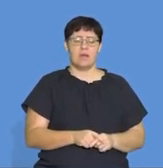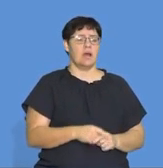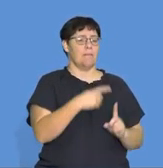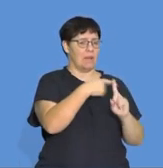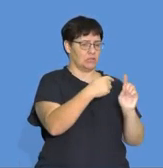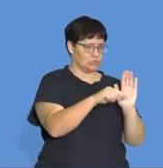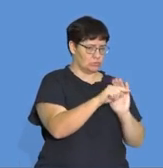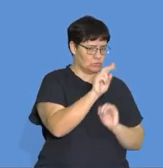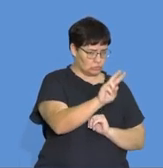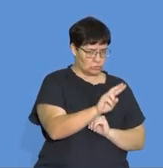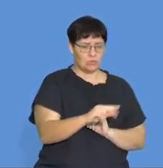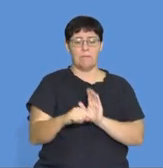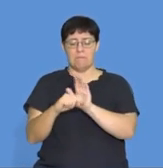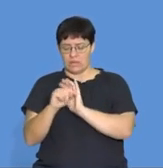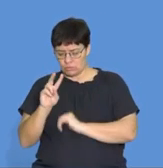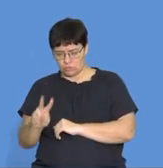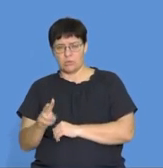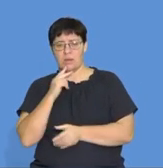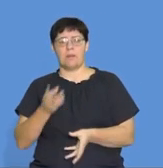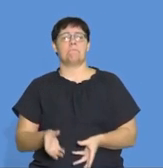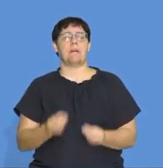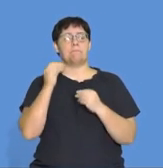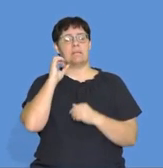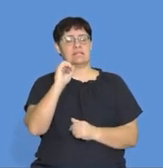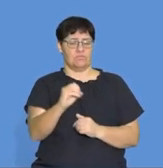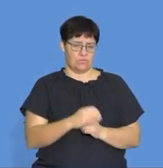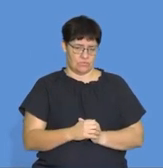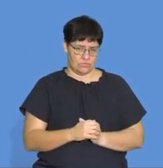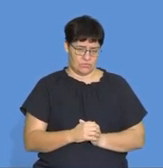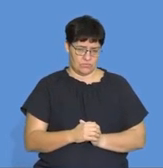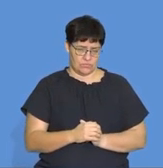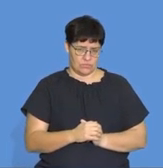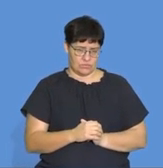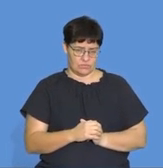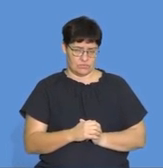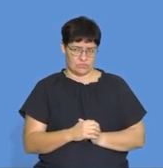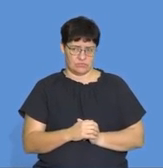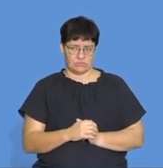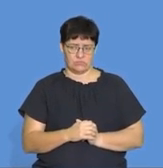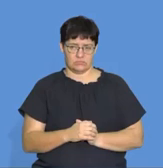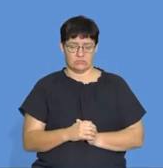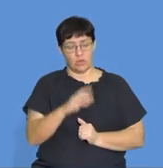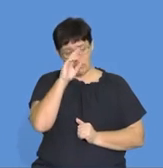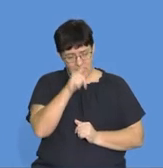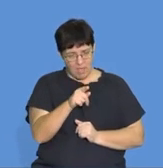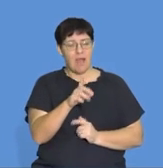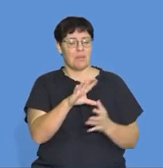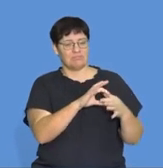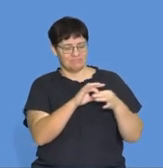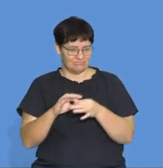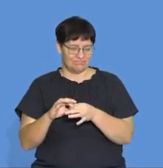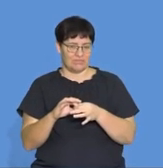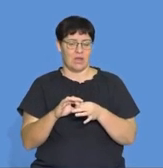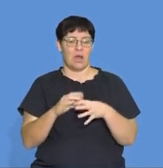there and the negative 2 there, they will subtract each other and give us 0. So you remember associative